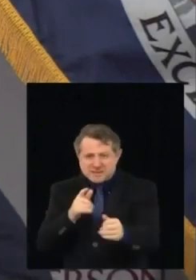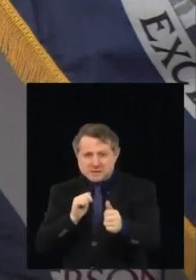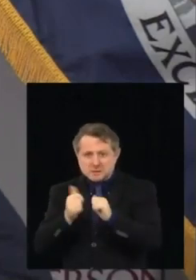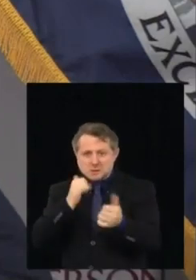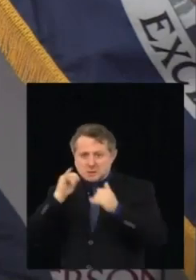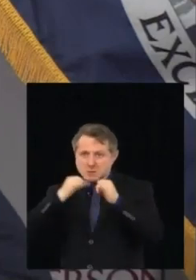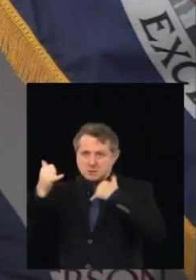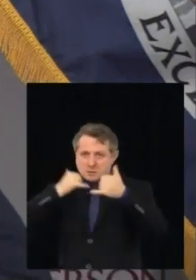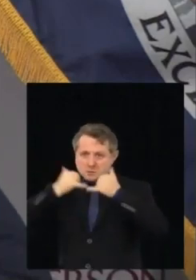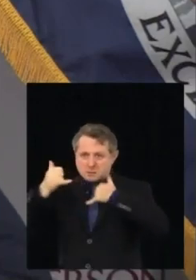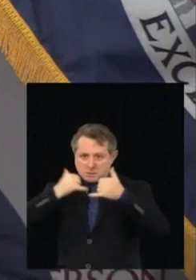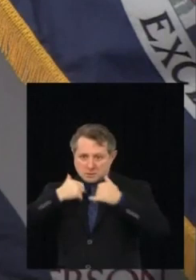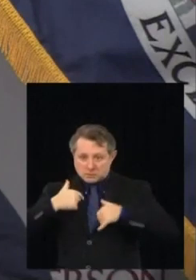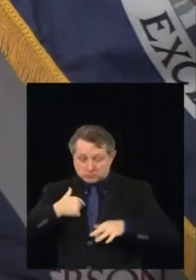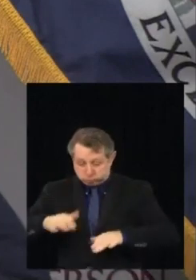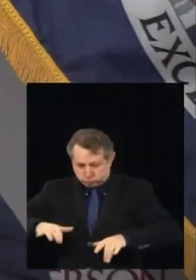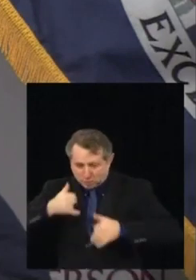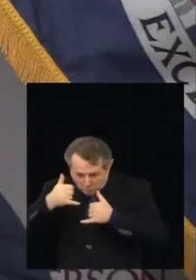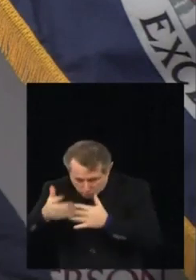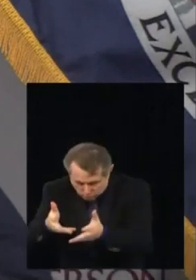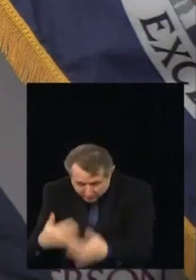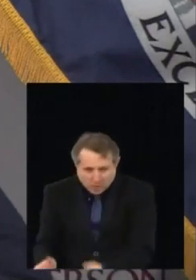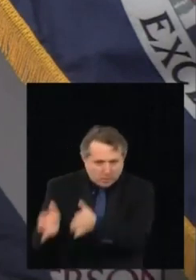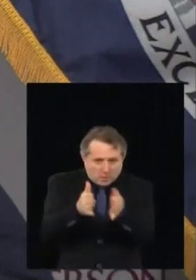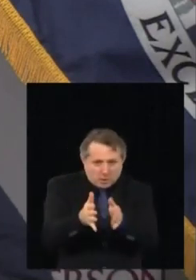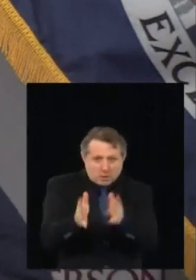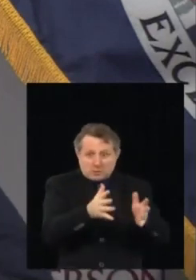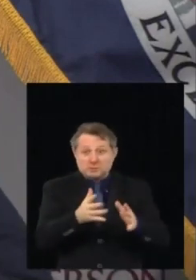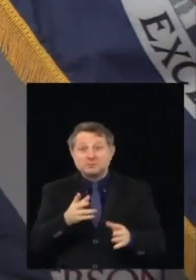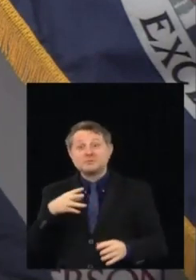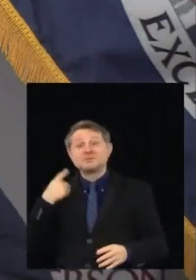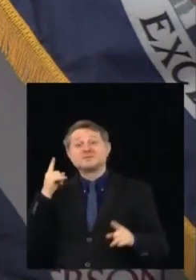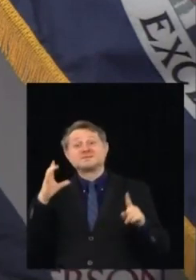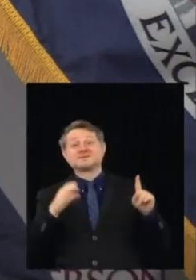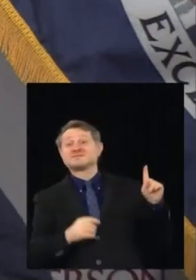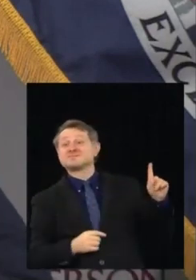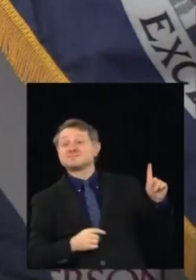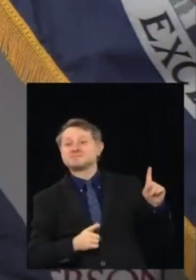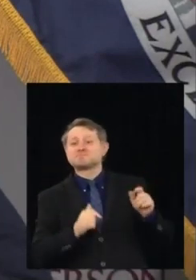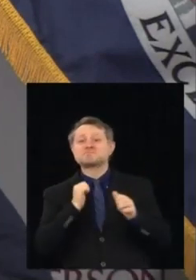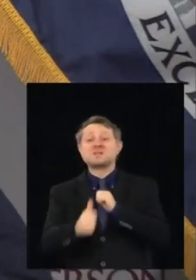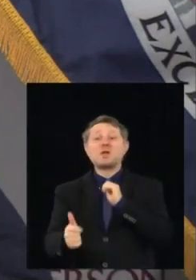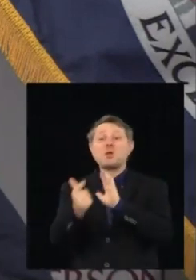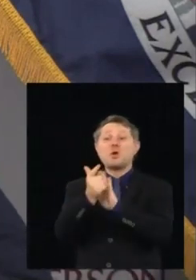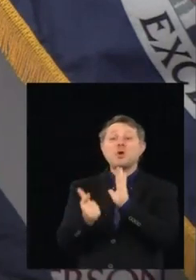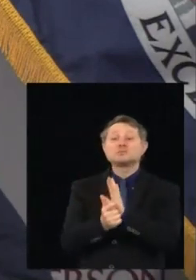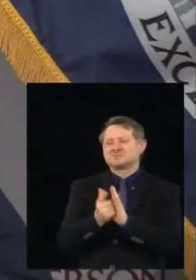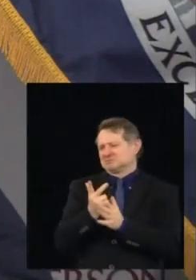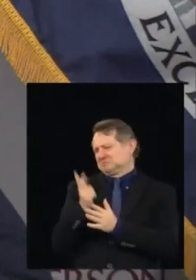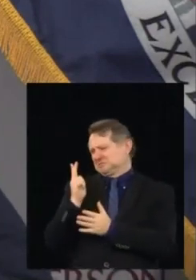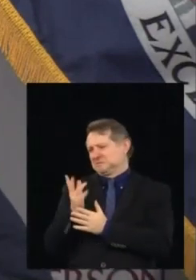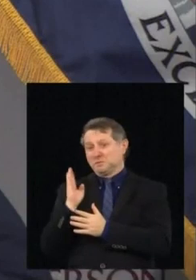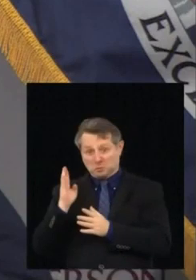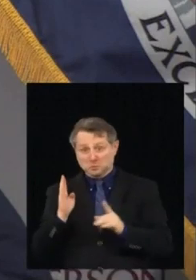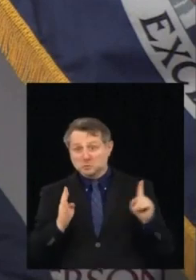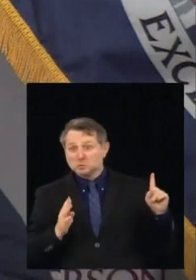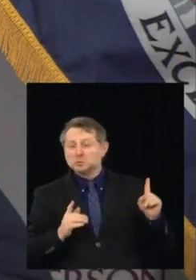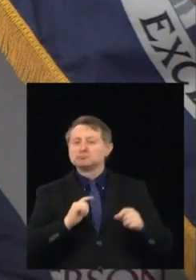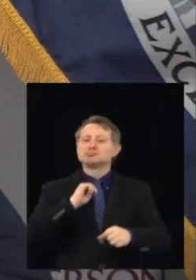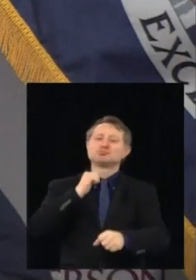the volume. Washington passed a law just several weeks ago implementing new